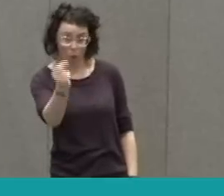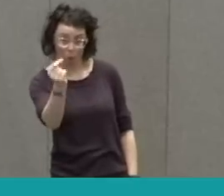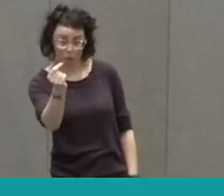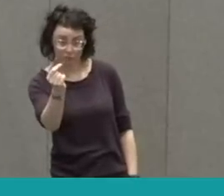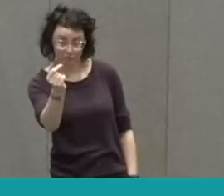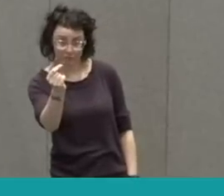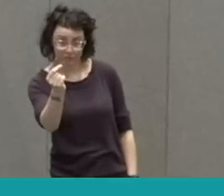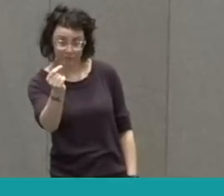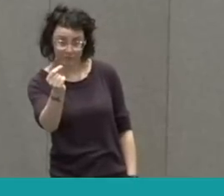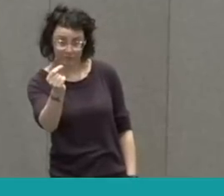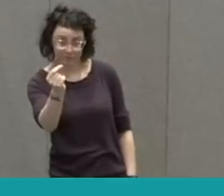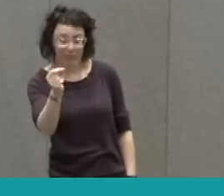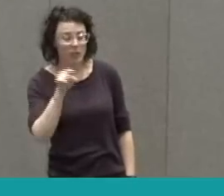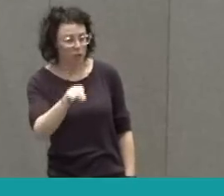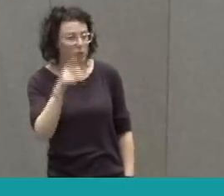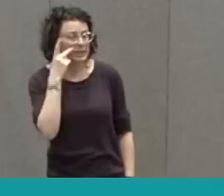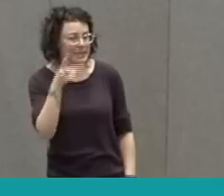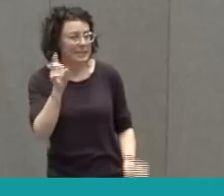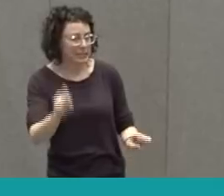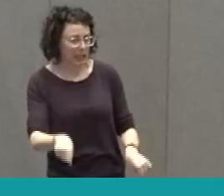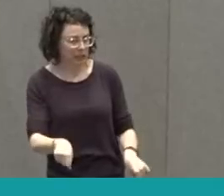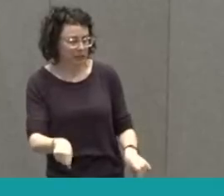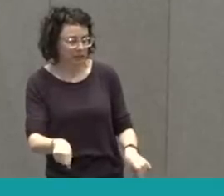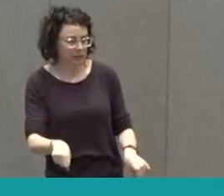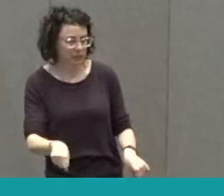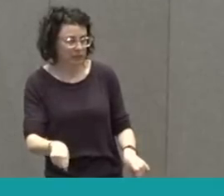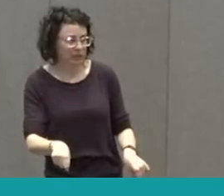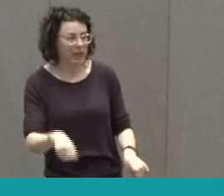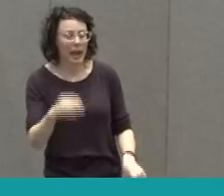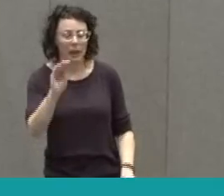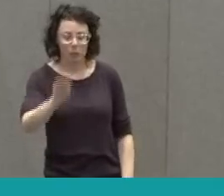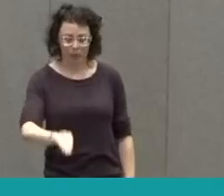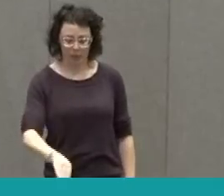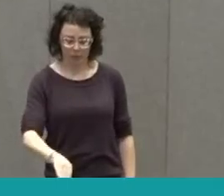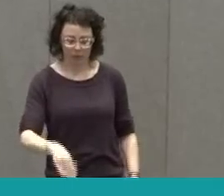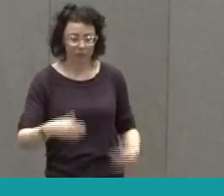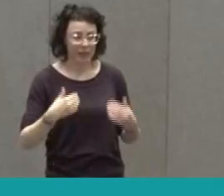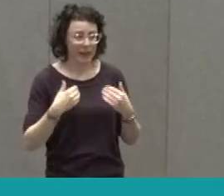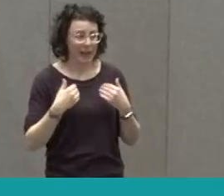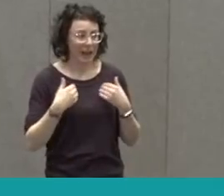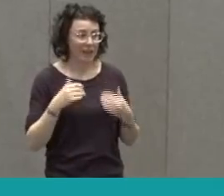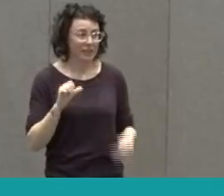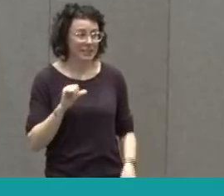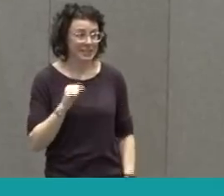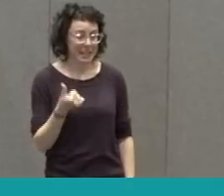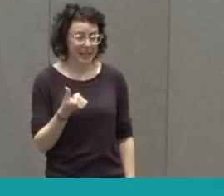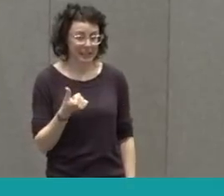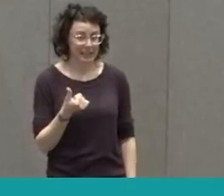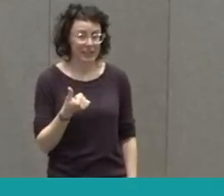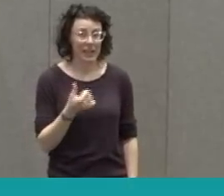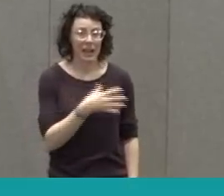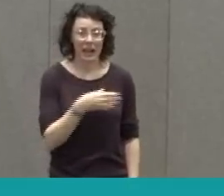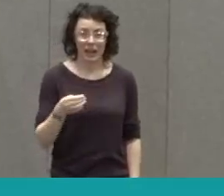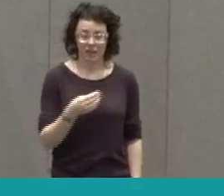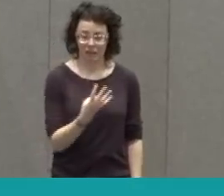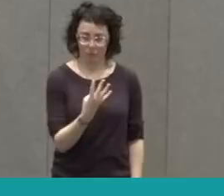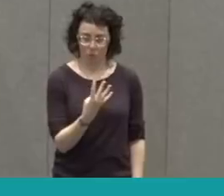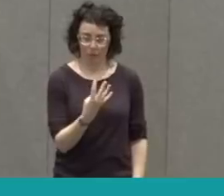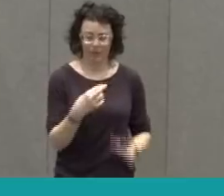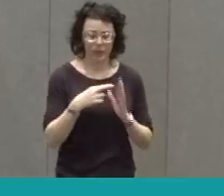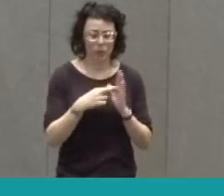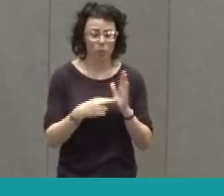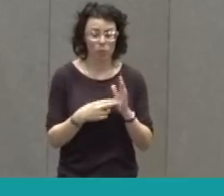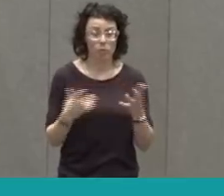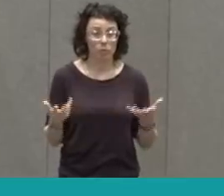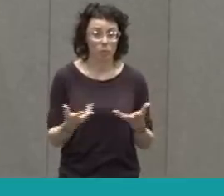we held up the cards so you could see them. But what you do is we have a 10 and a 4. And the rules state is both of